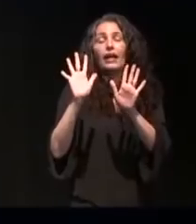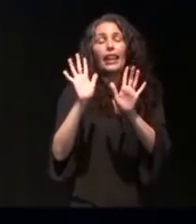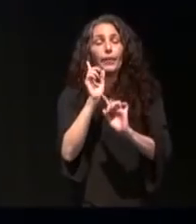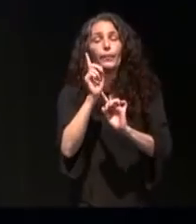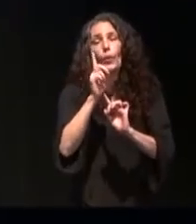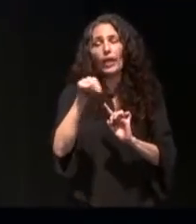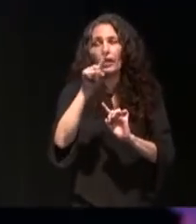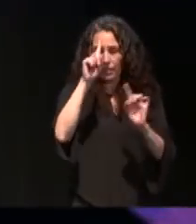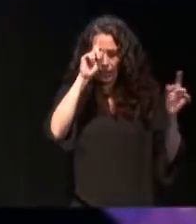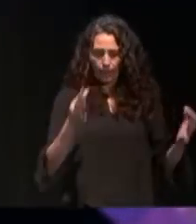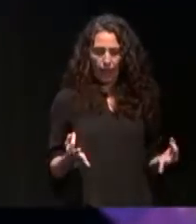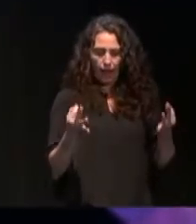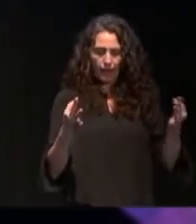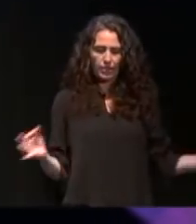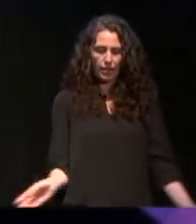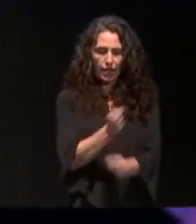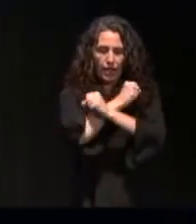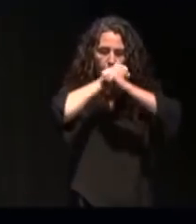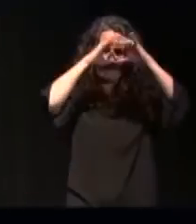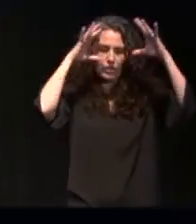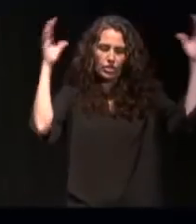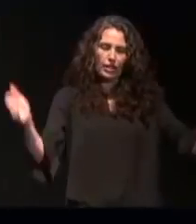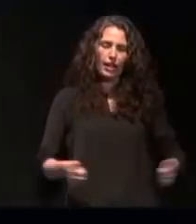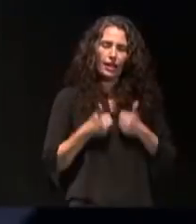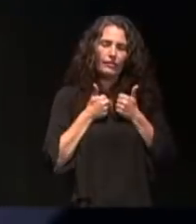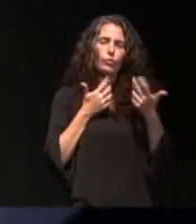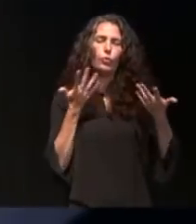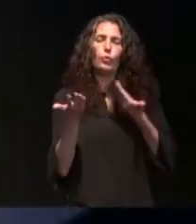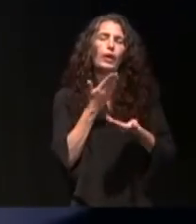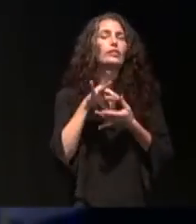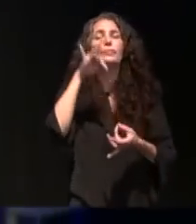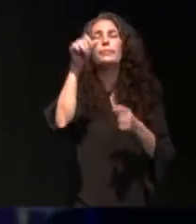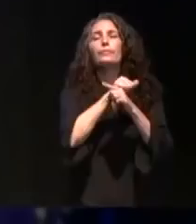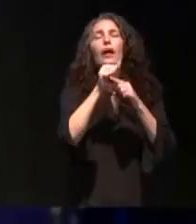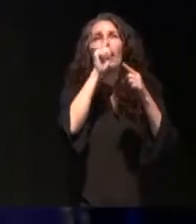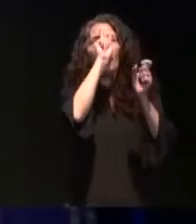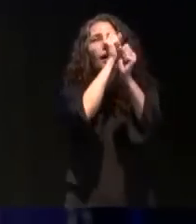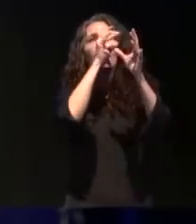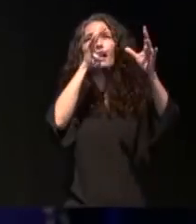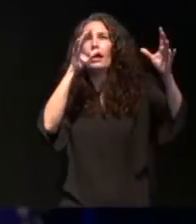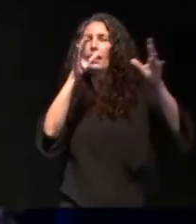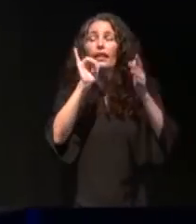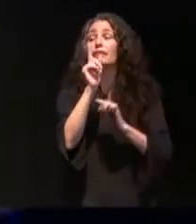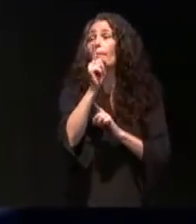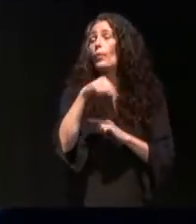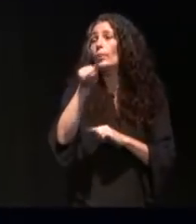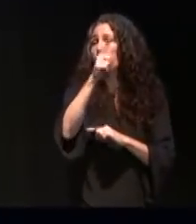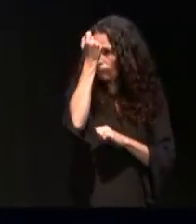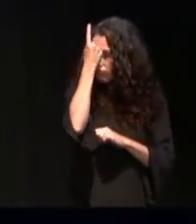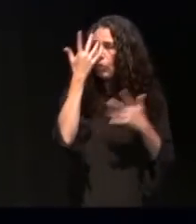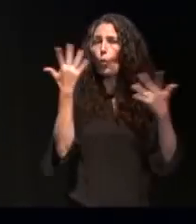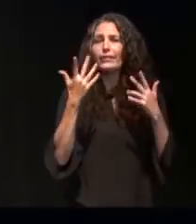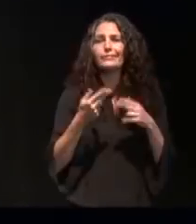prayer and in meditation and in life visioning and in certain spiritual practices where you have a moment where you come into what